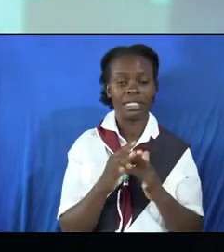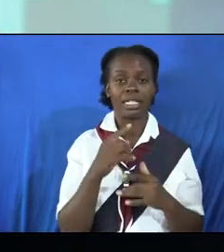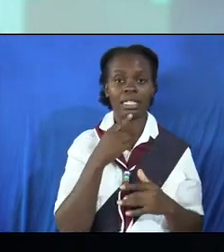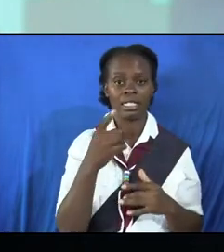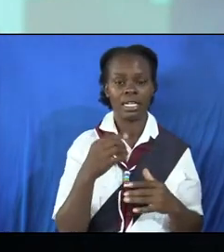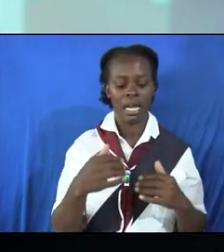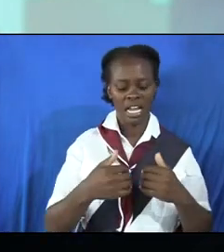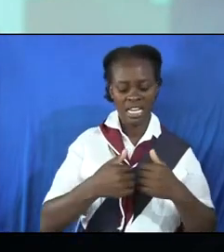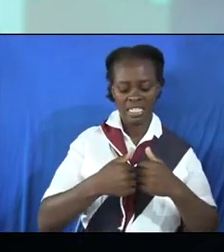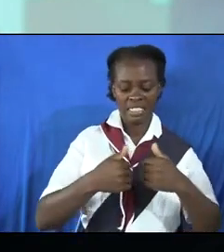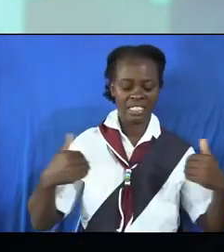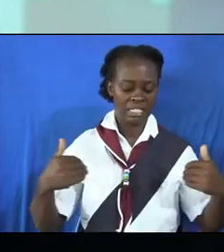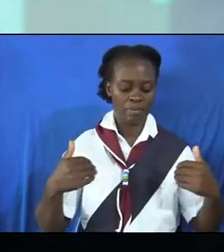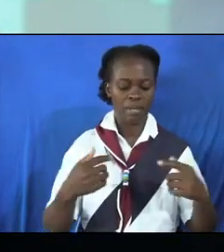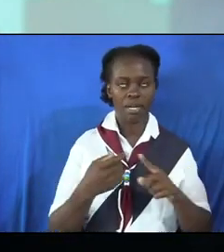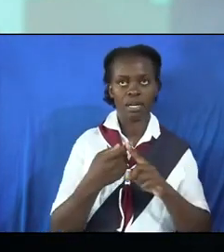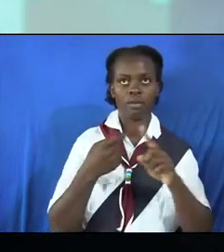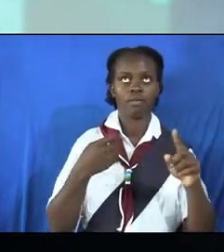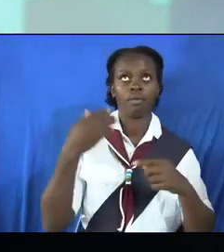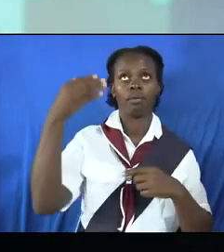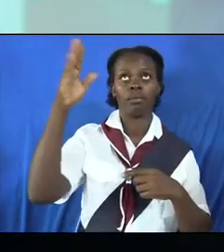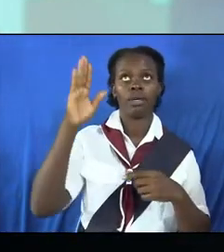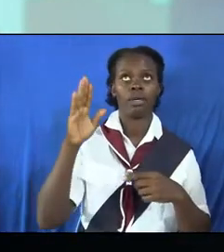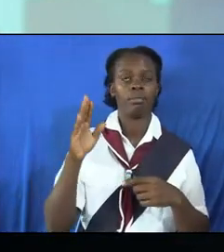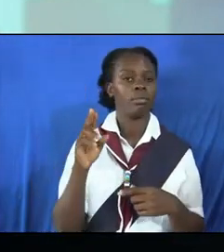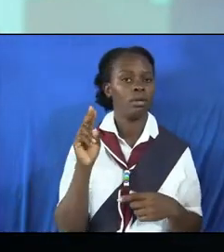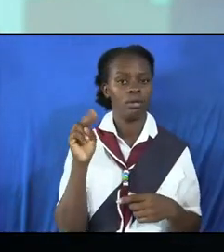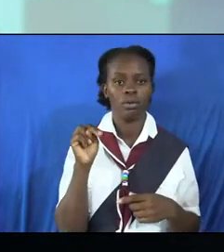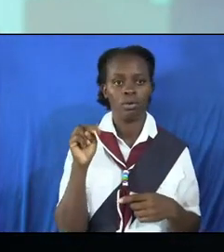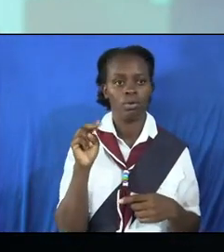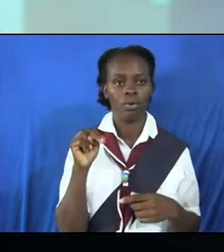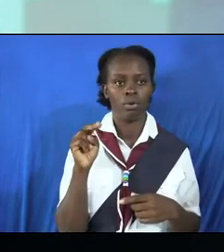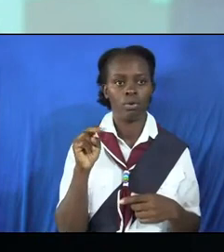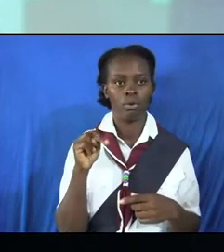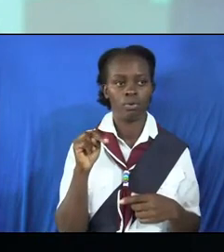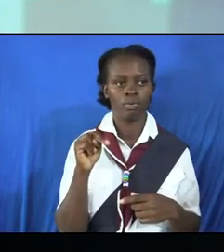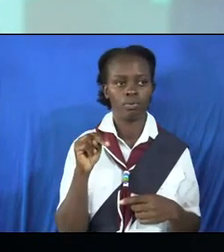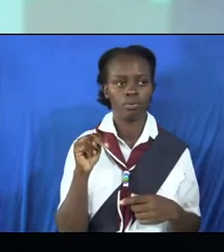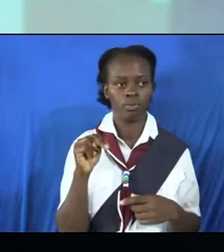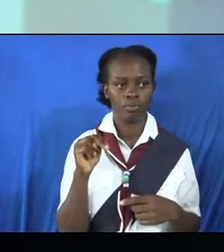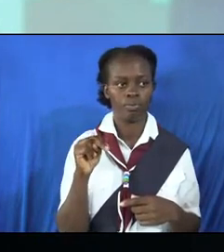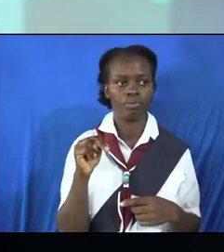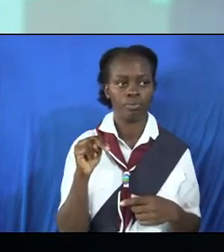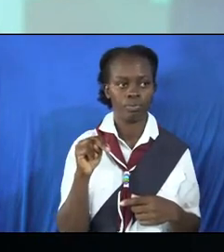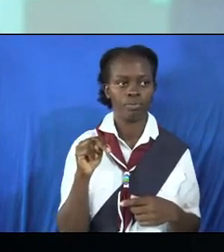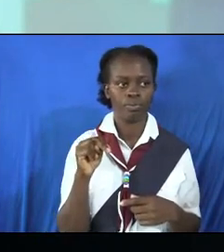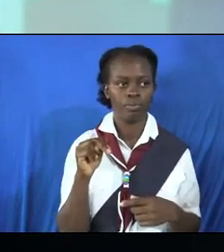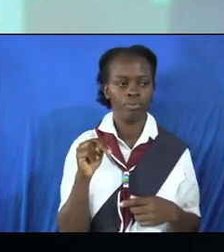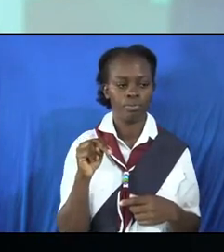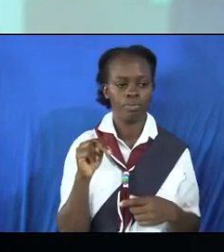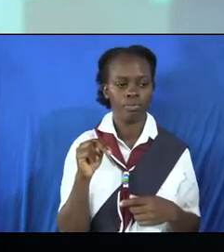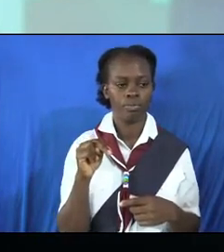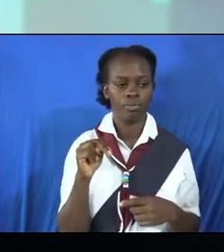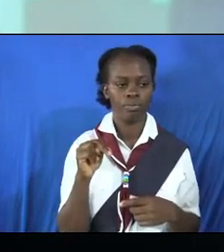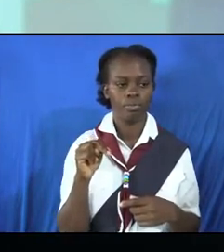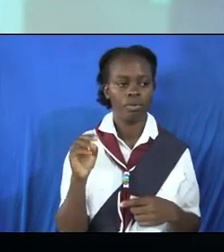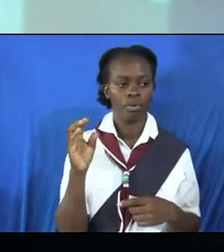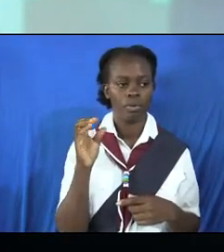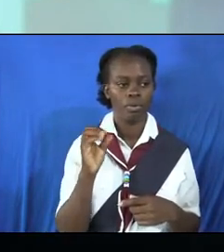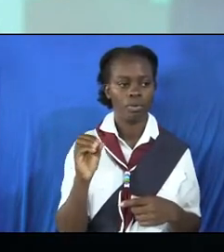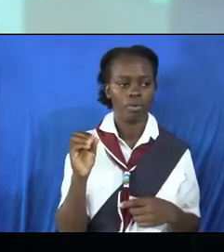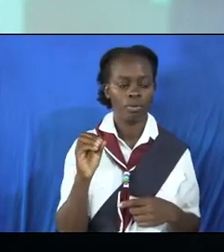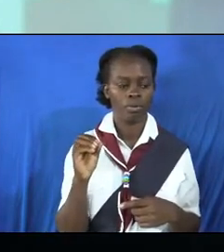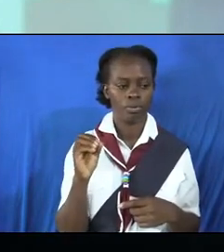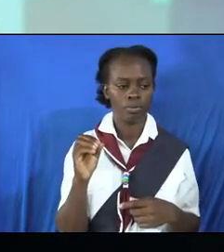sin, when we disobey the signs, we sin, and sin separates us from God. Oh,